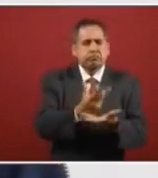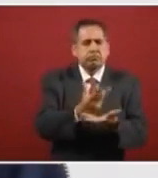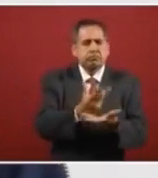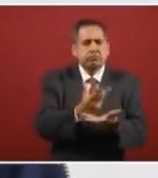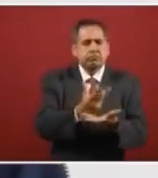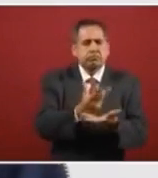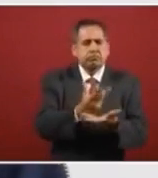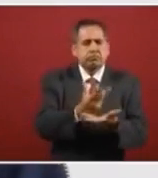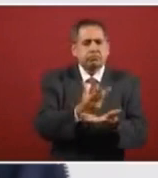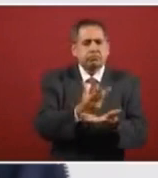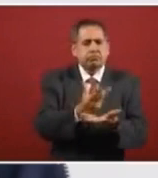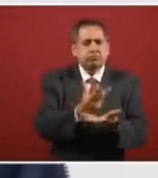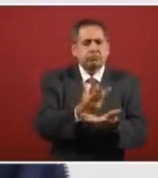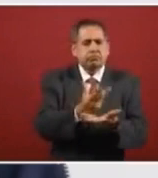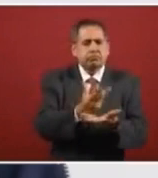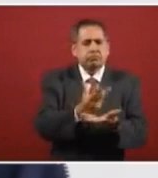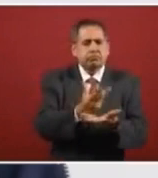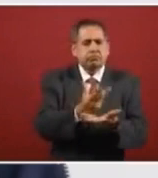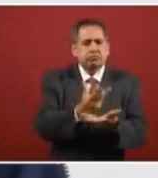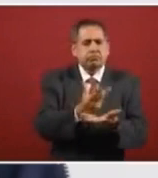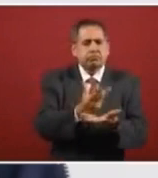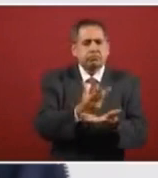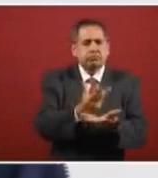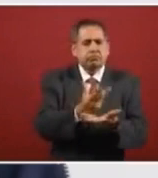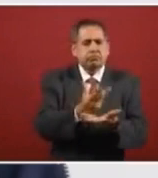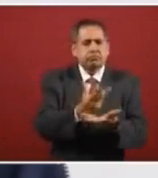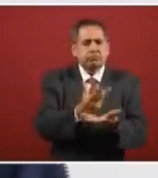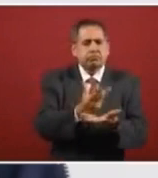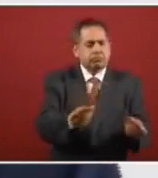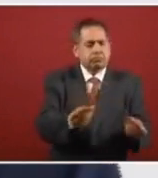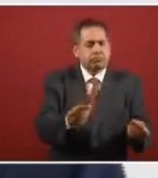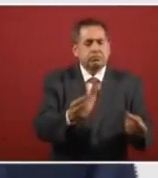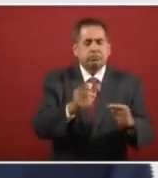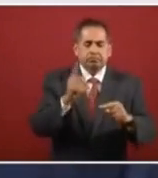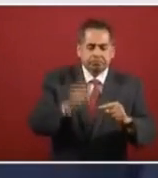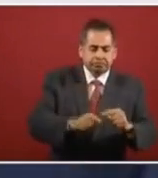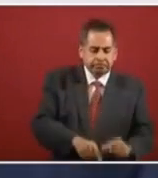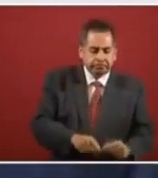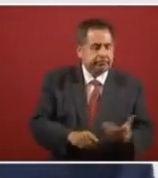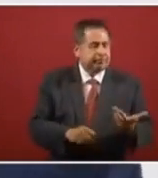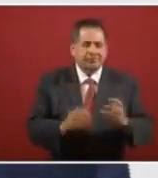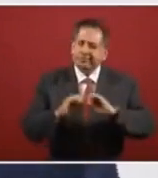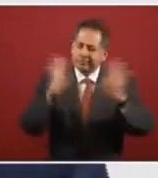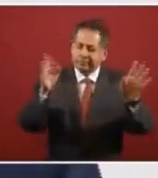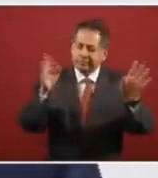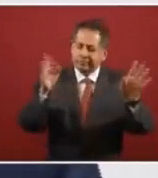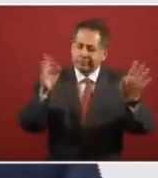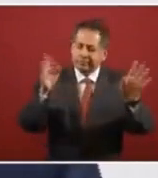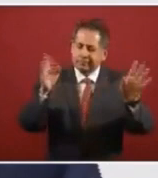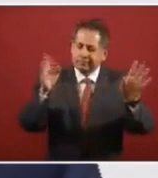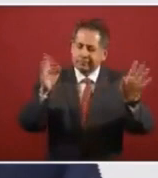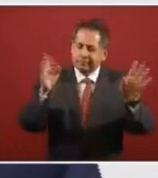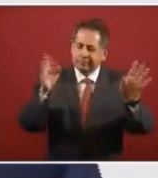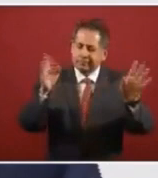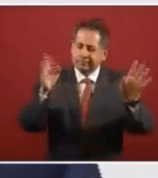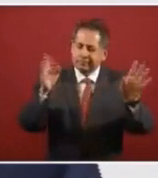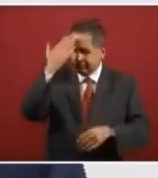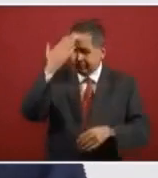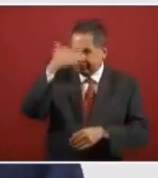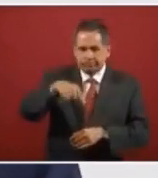of which the most significant are without a